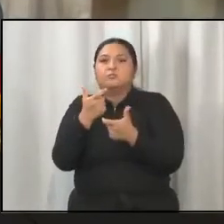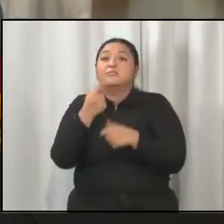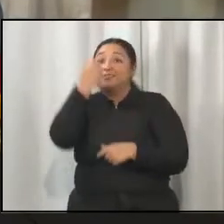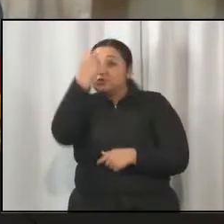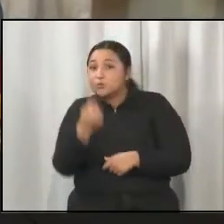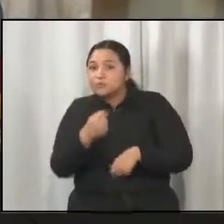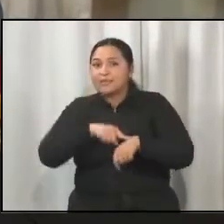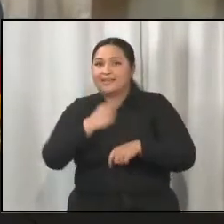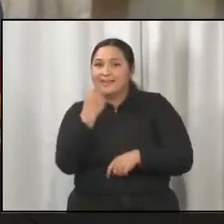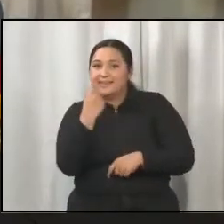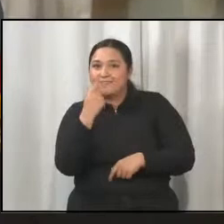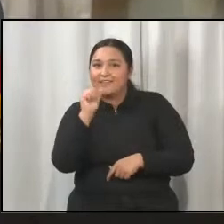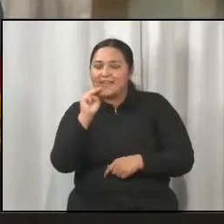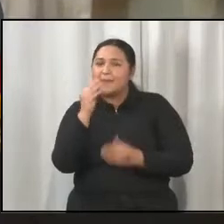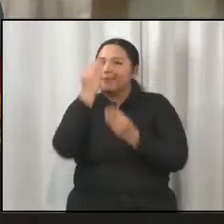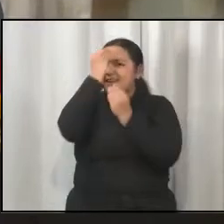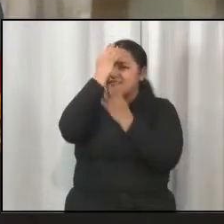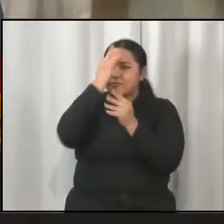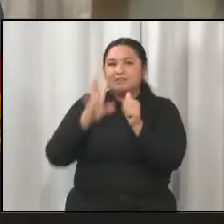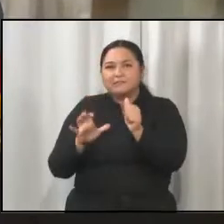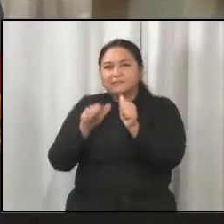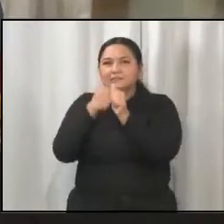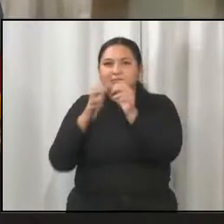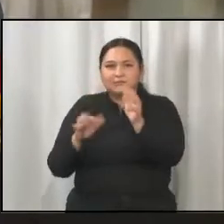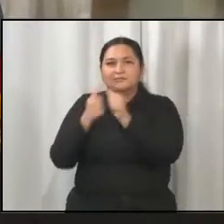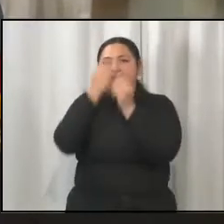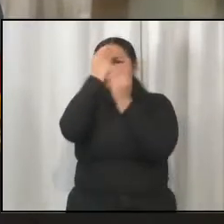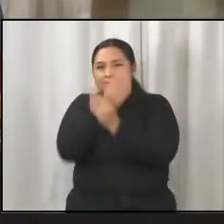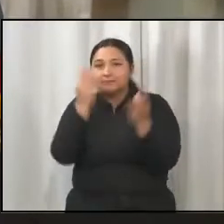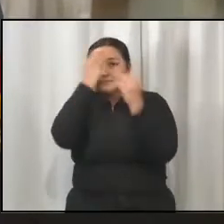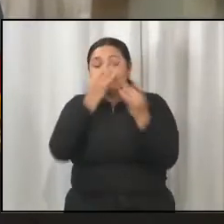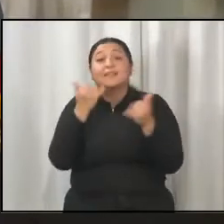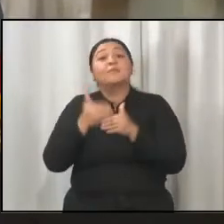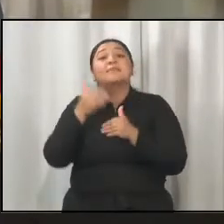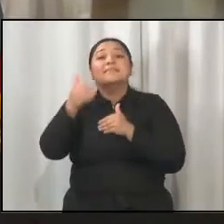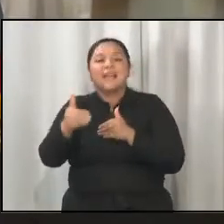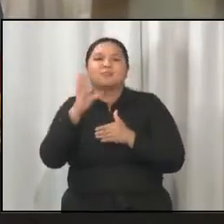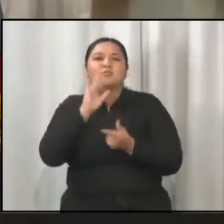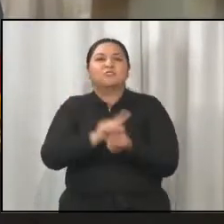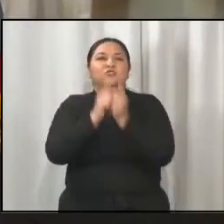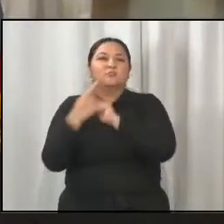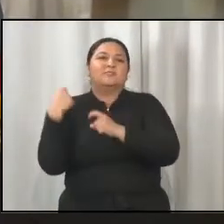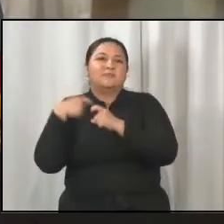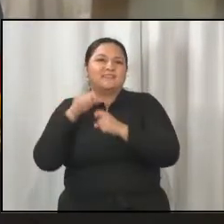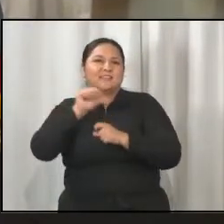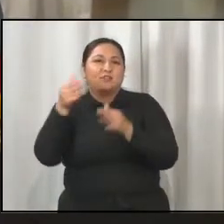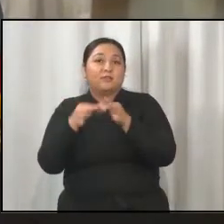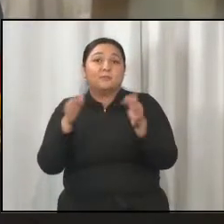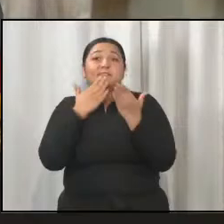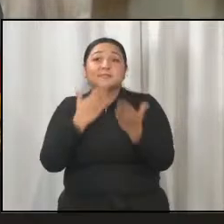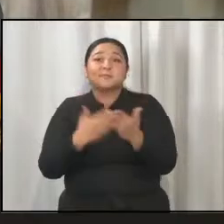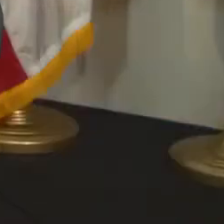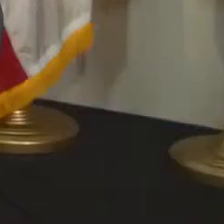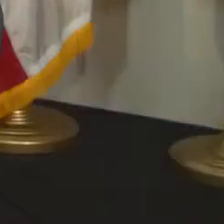so much for joining us. Now we'll proceed with interpretation in Spanish and Khmer. Thank you.